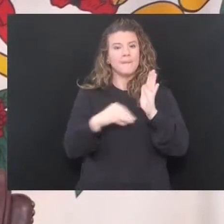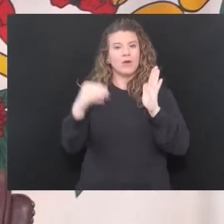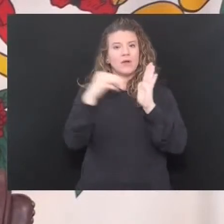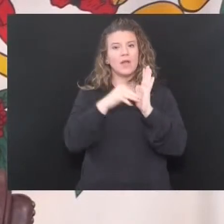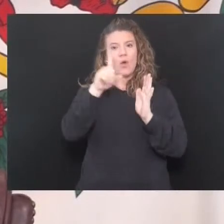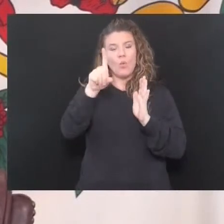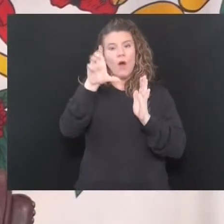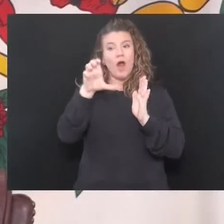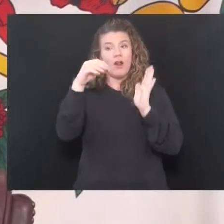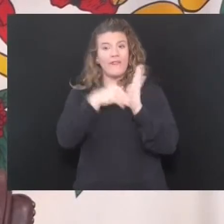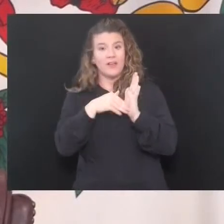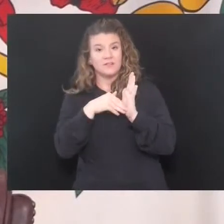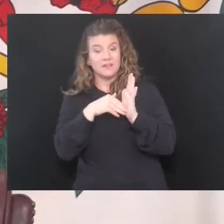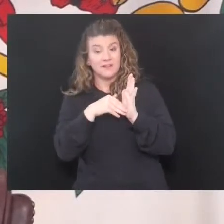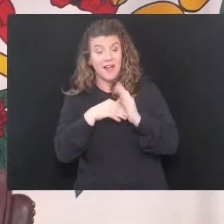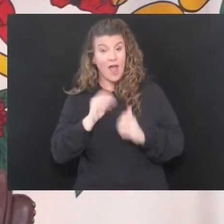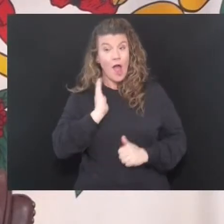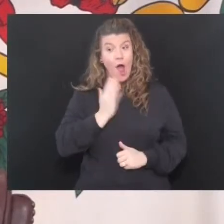1,100,000, and you've only got